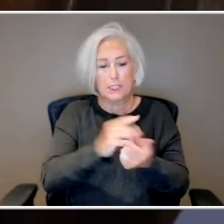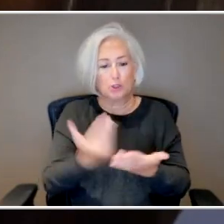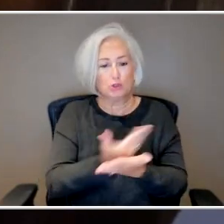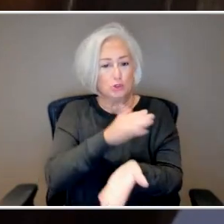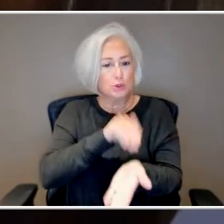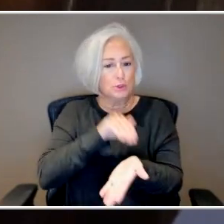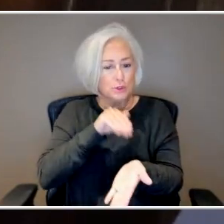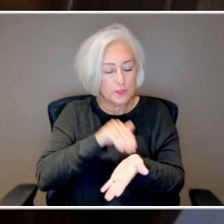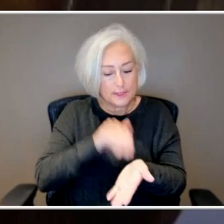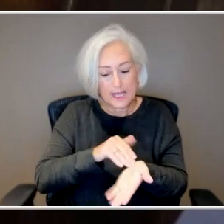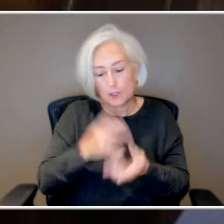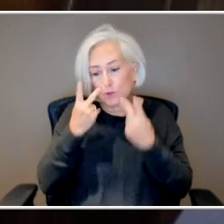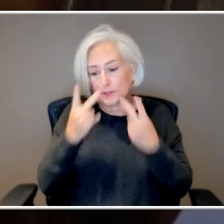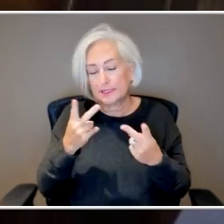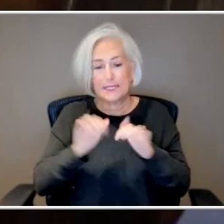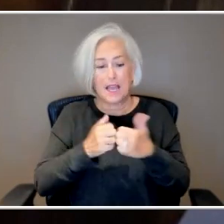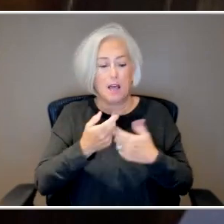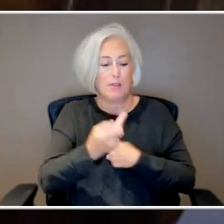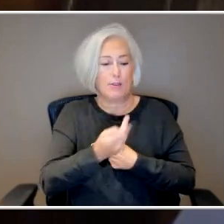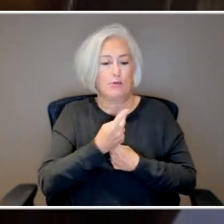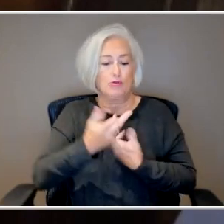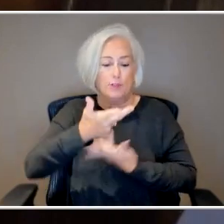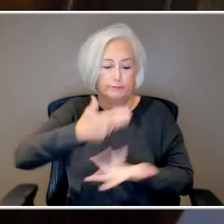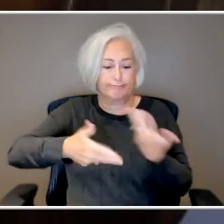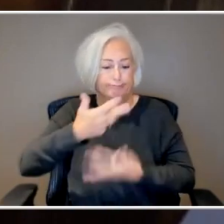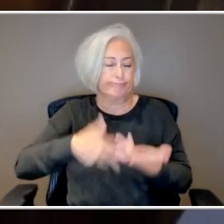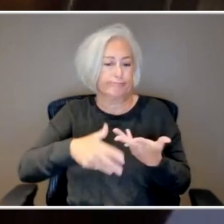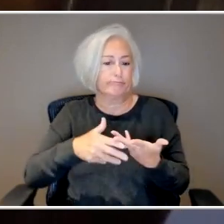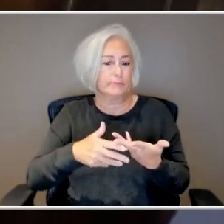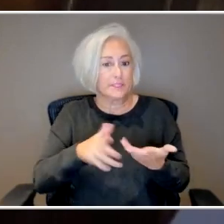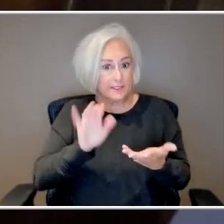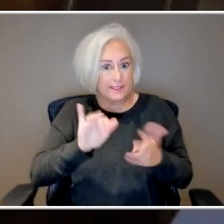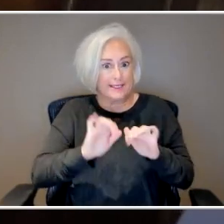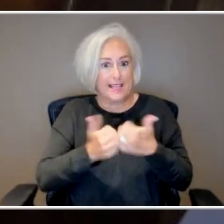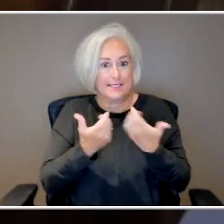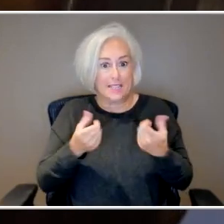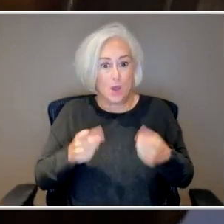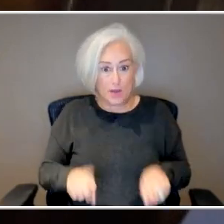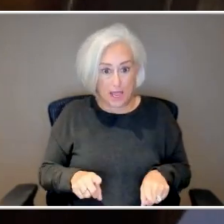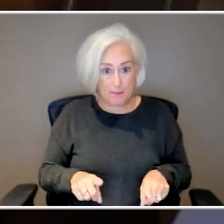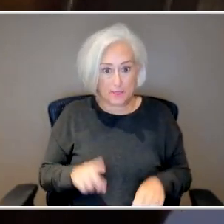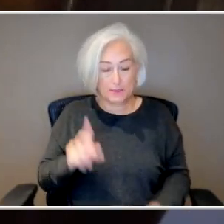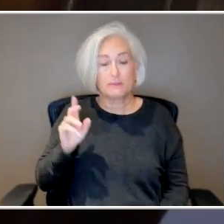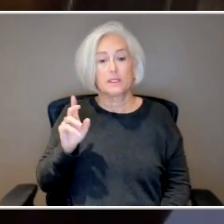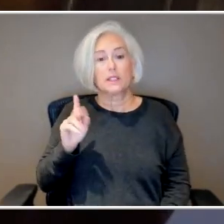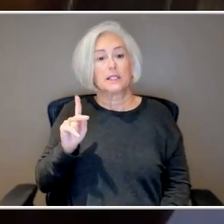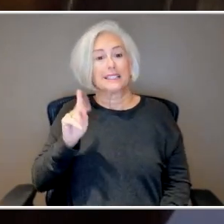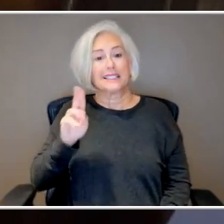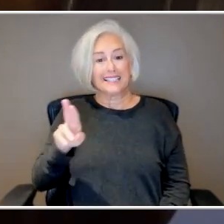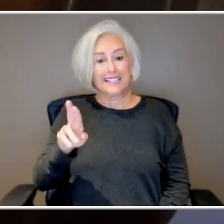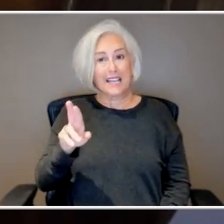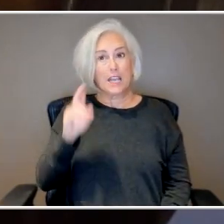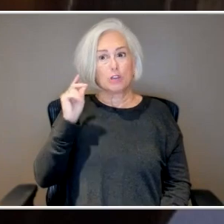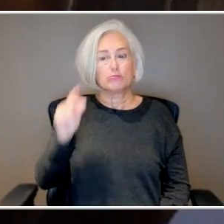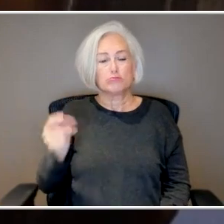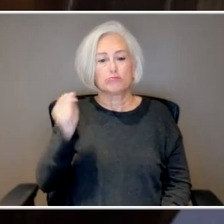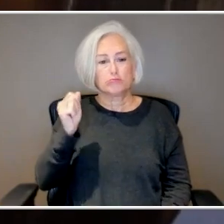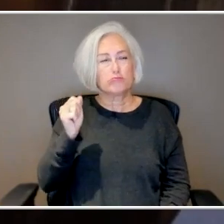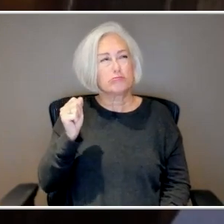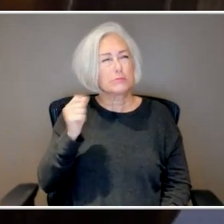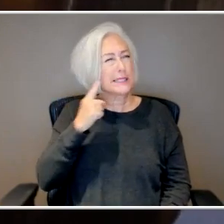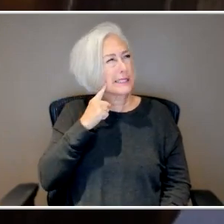how we react. And that's how she got me in. KU got me in. She called on I